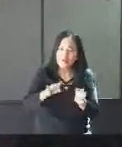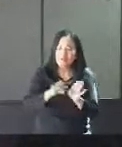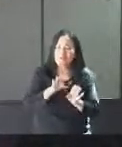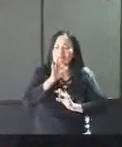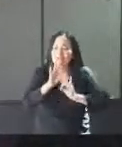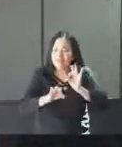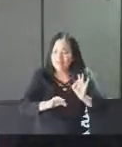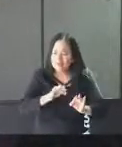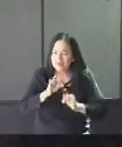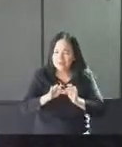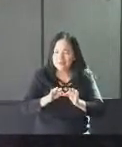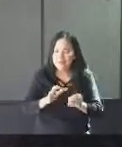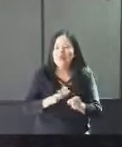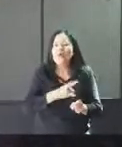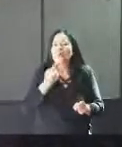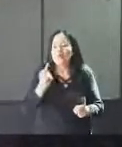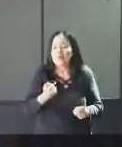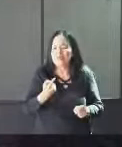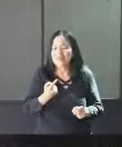the territory,